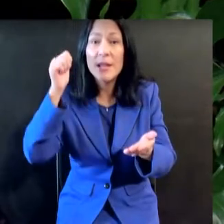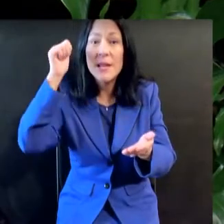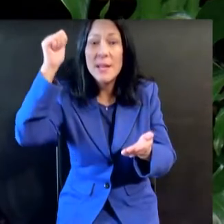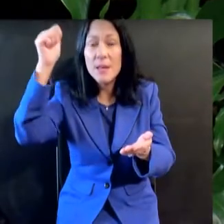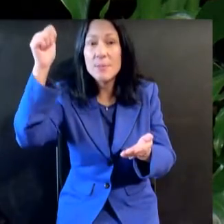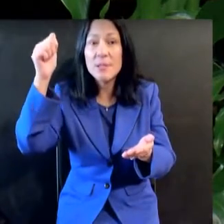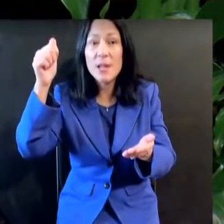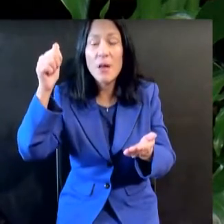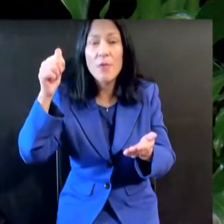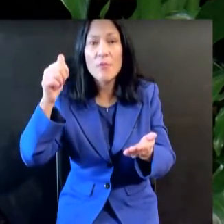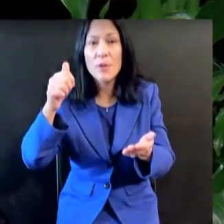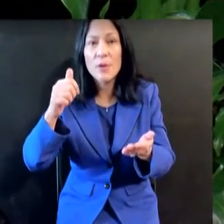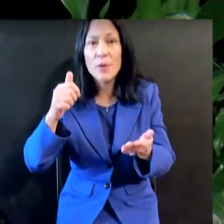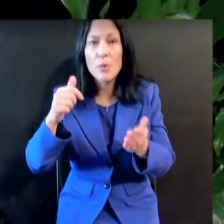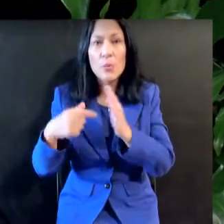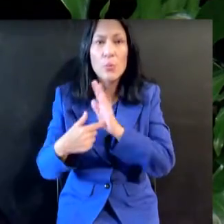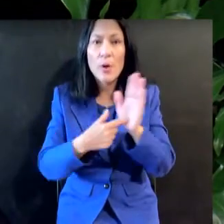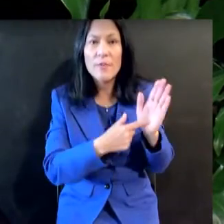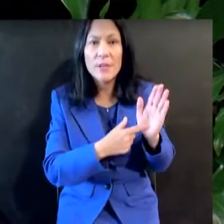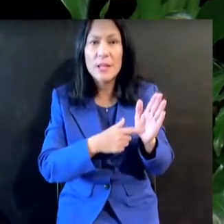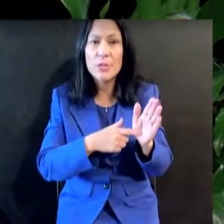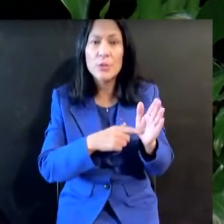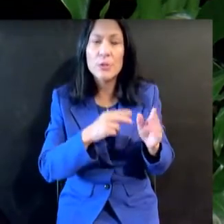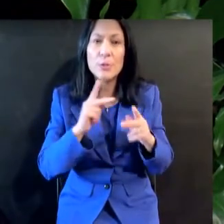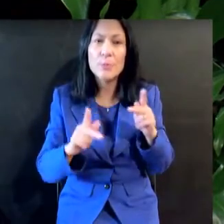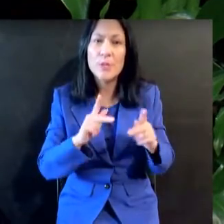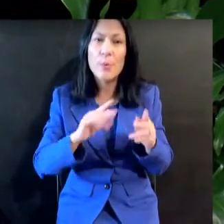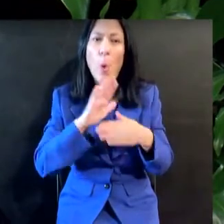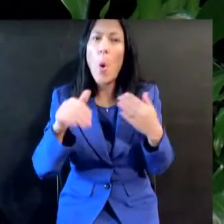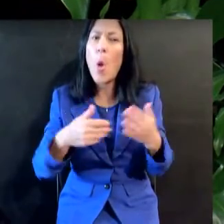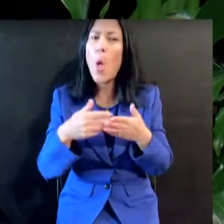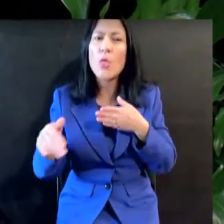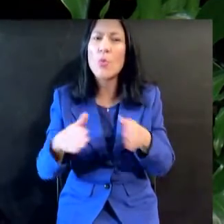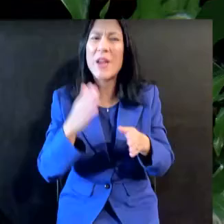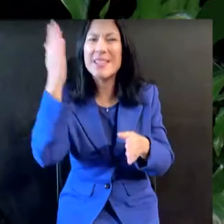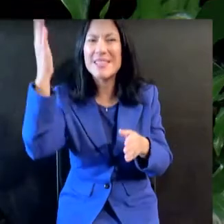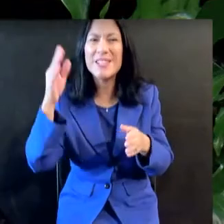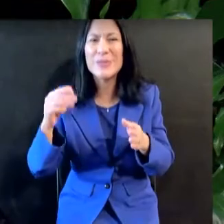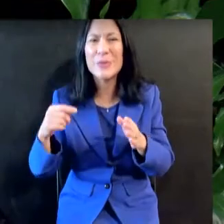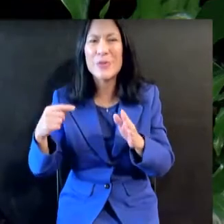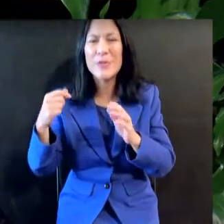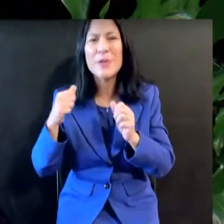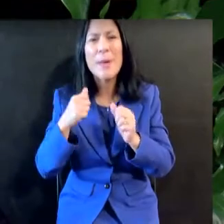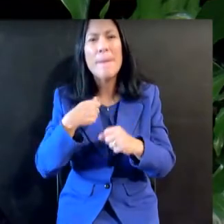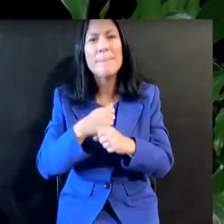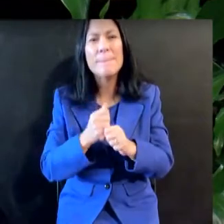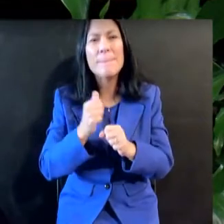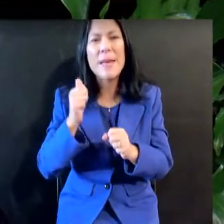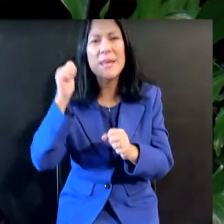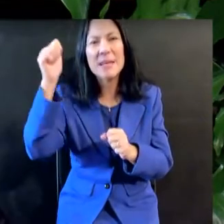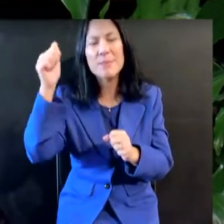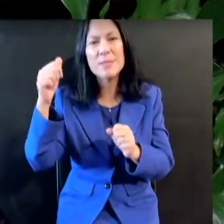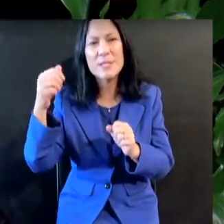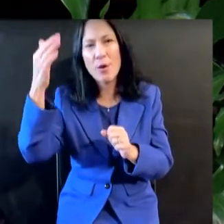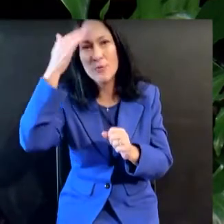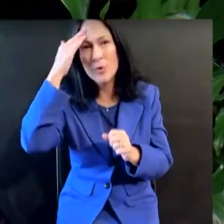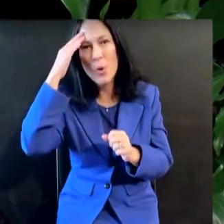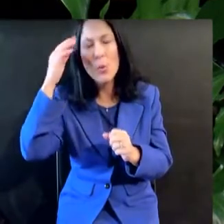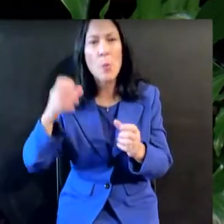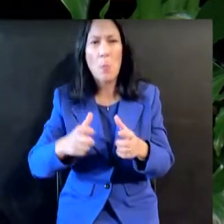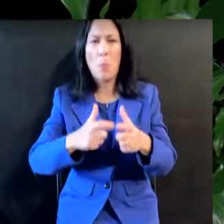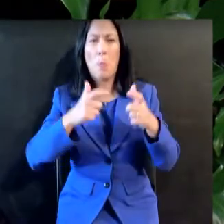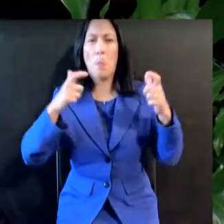self-revelation to humankind. Of all the ways God could have made God's presence known, that ways that we would have done it. Bigger, louder,